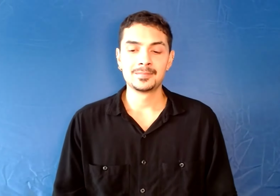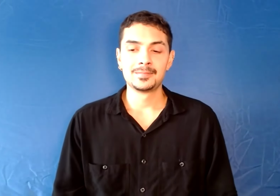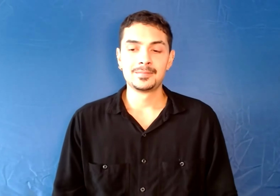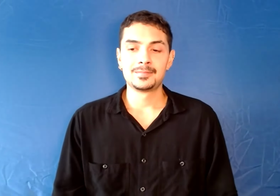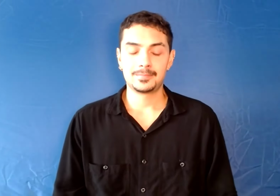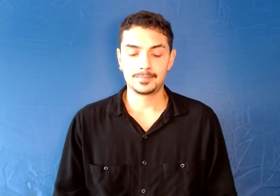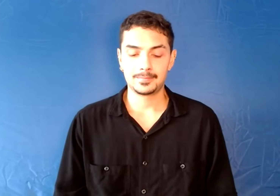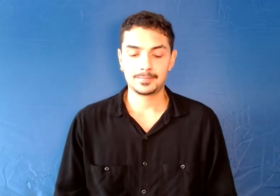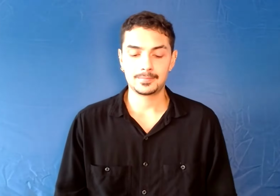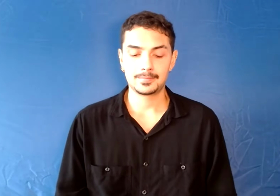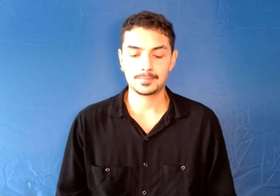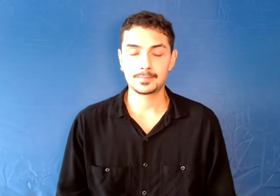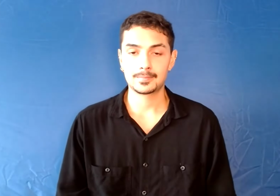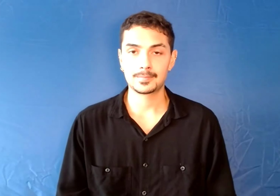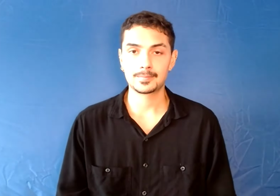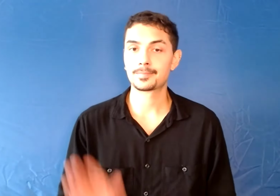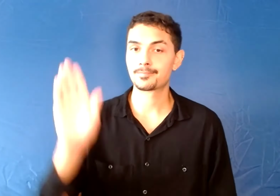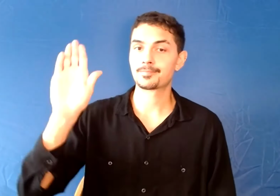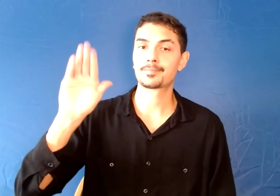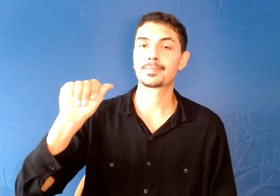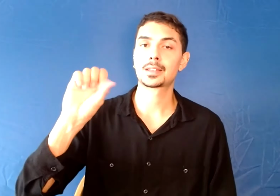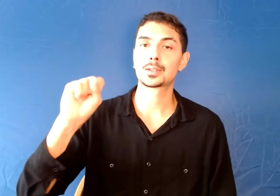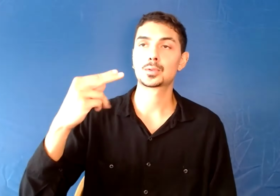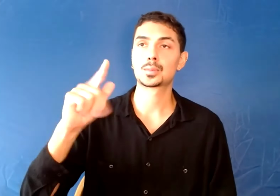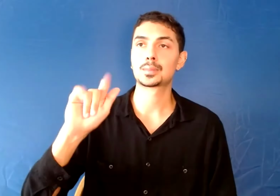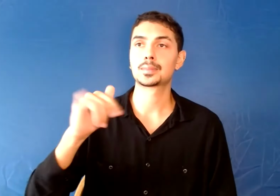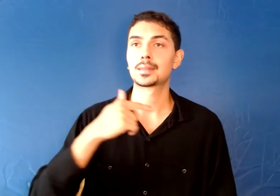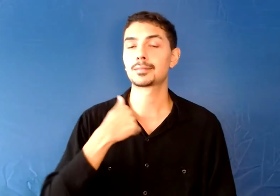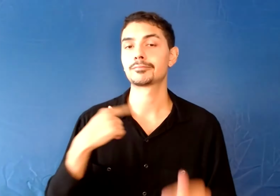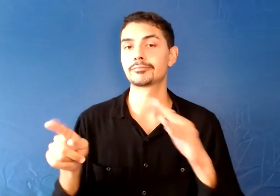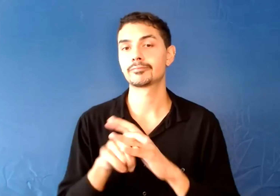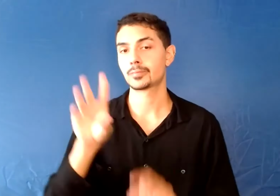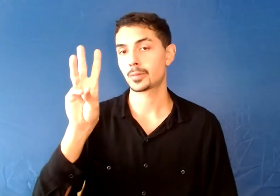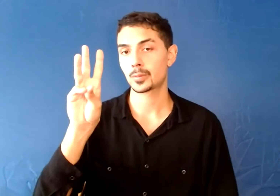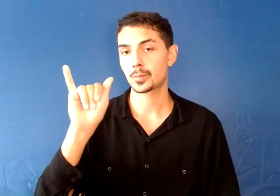I mean, I'm Ashley here. I'm coming from Wisconsin.